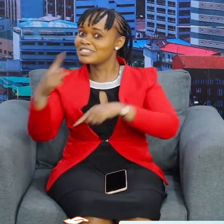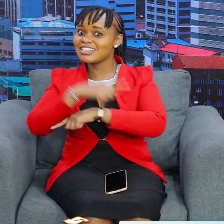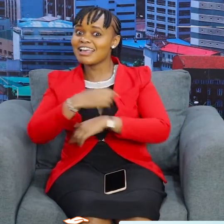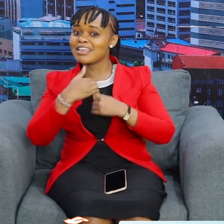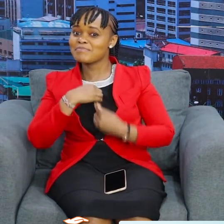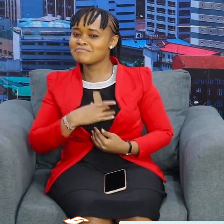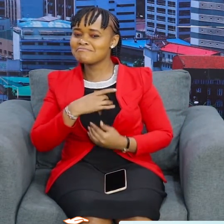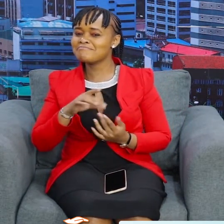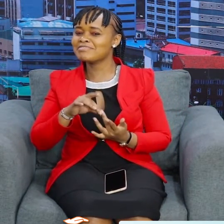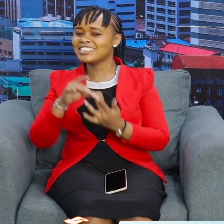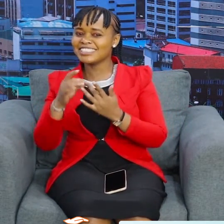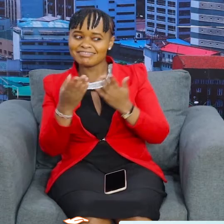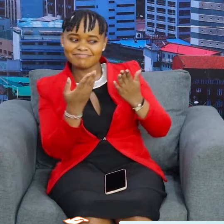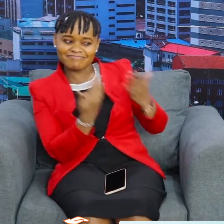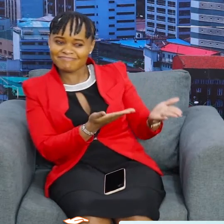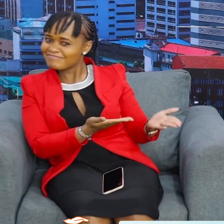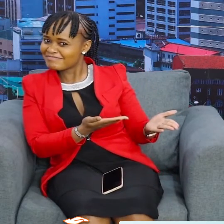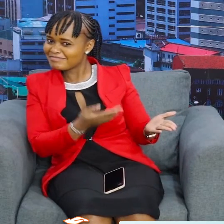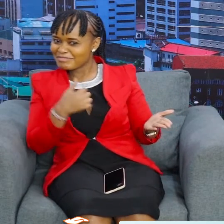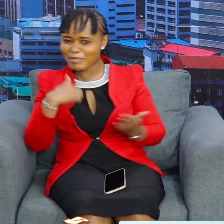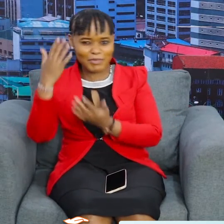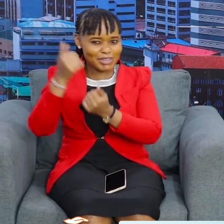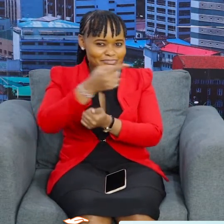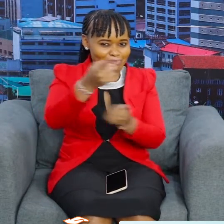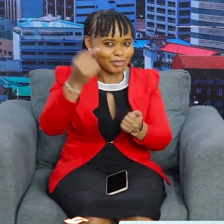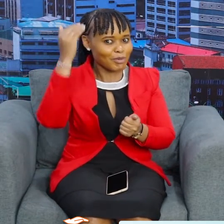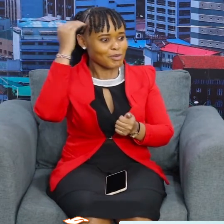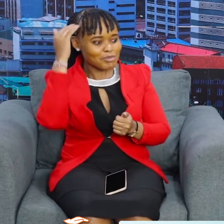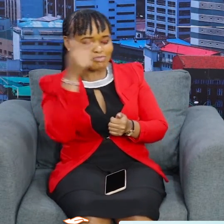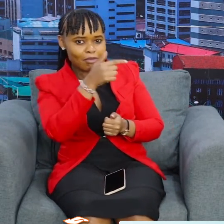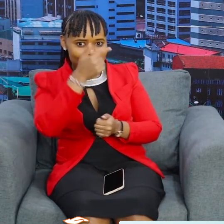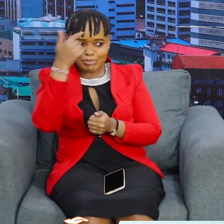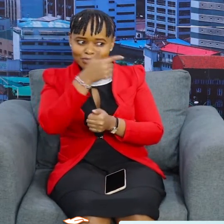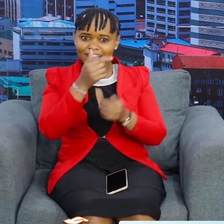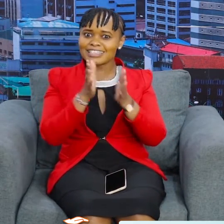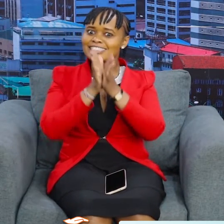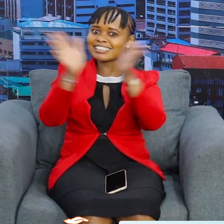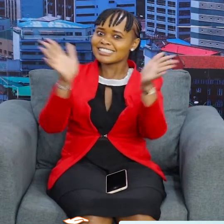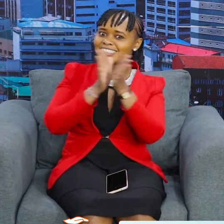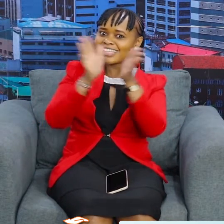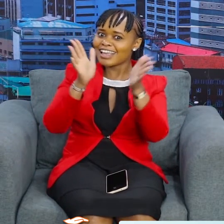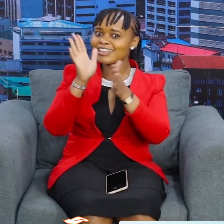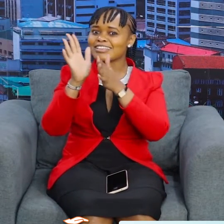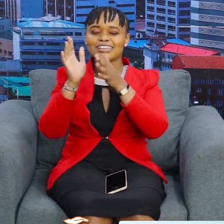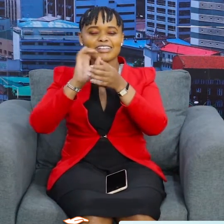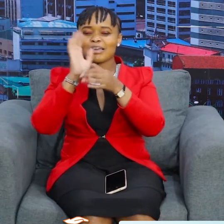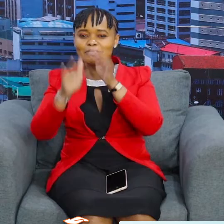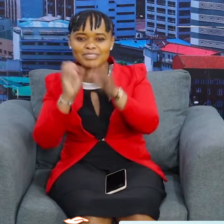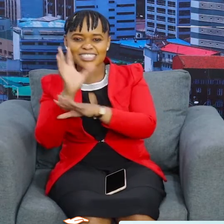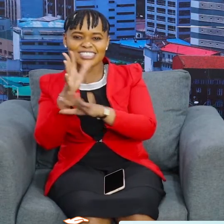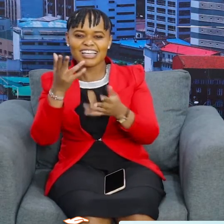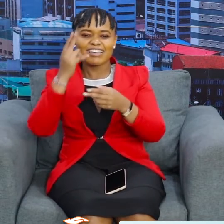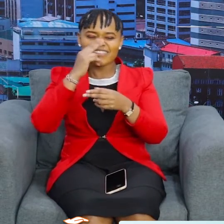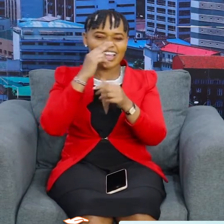surname. Today is a special day with a special guest. I know you're wishing to know